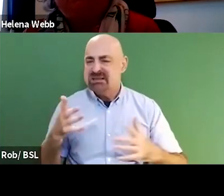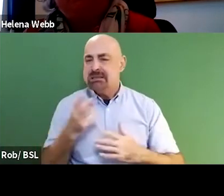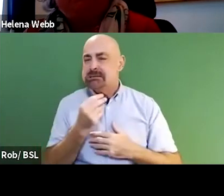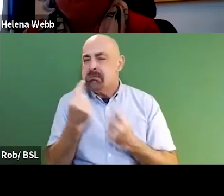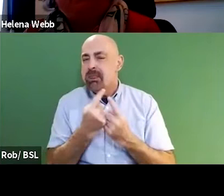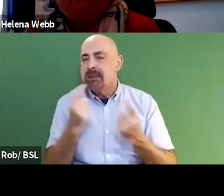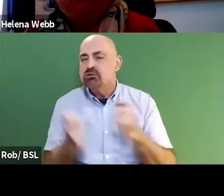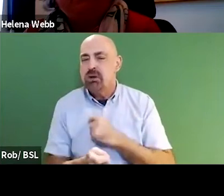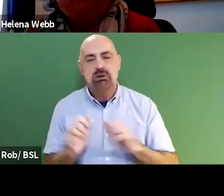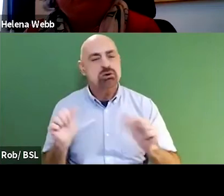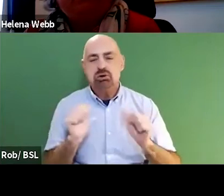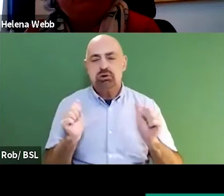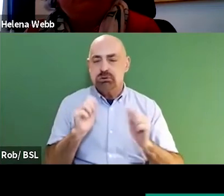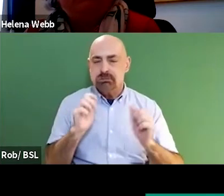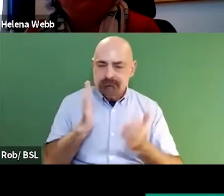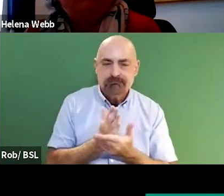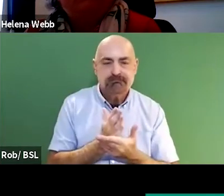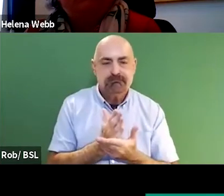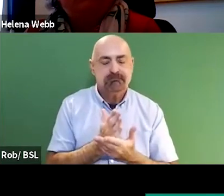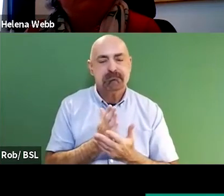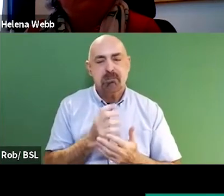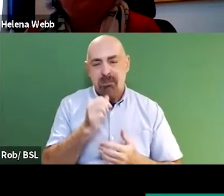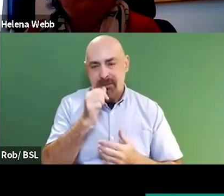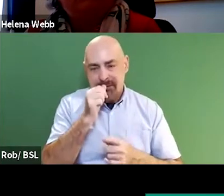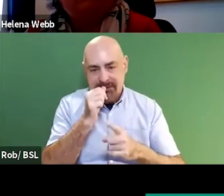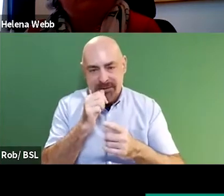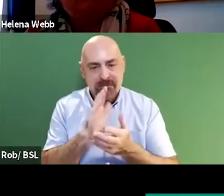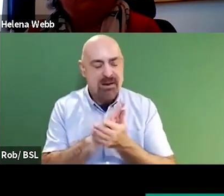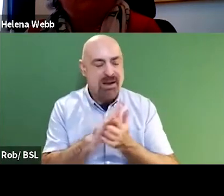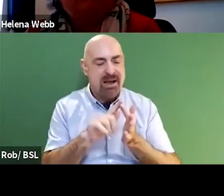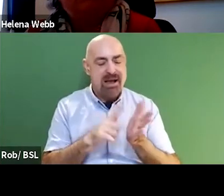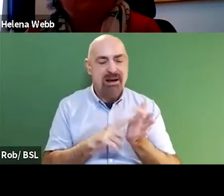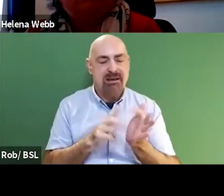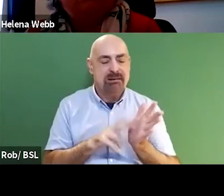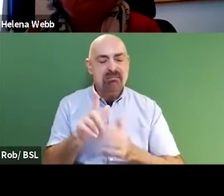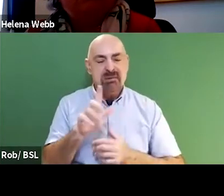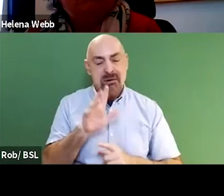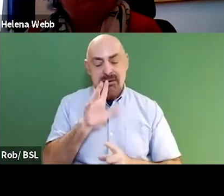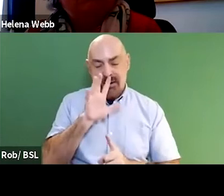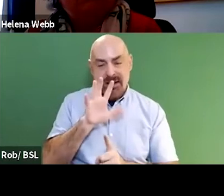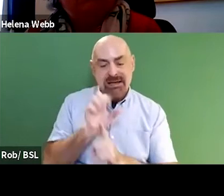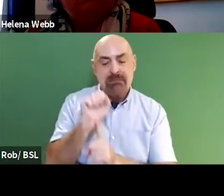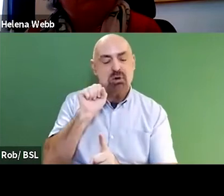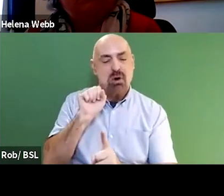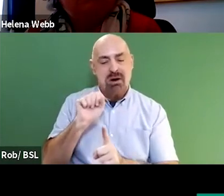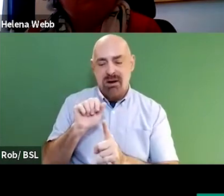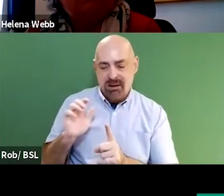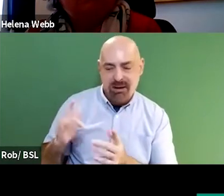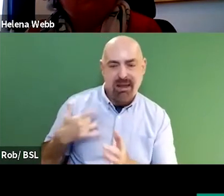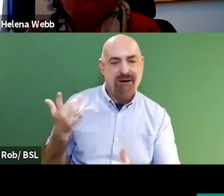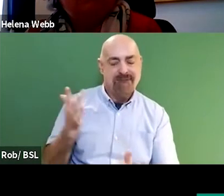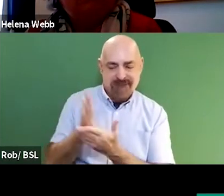moment. I think you can't underestimate the importance of capturing that live feedback